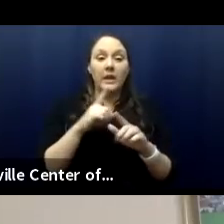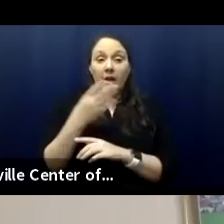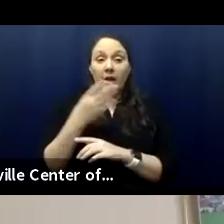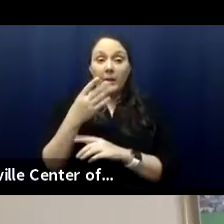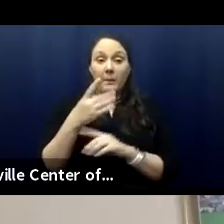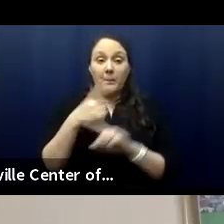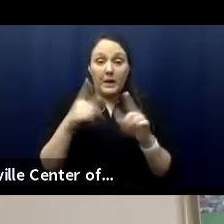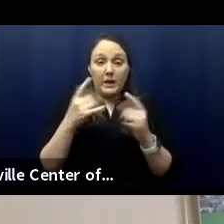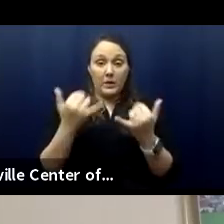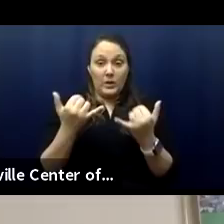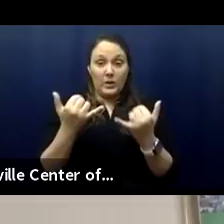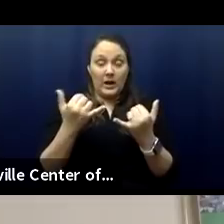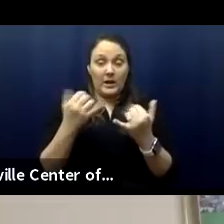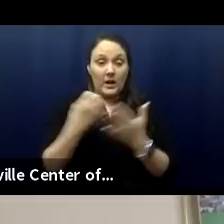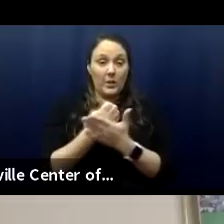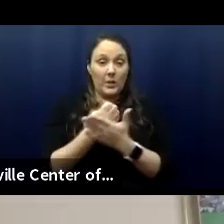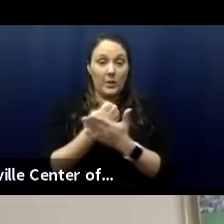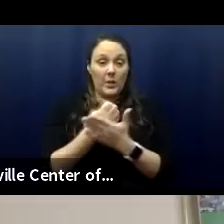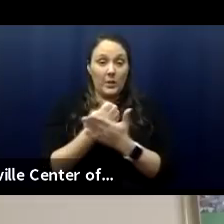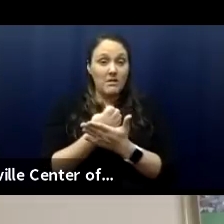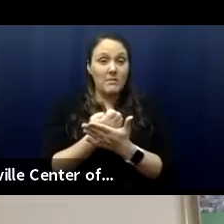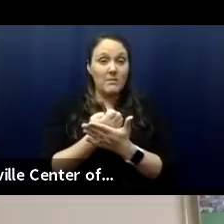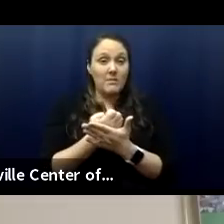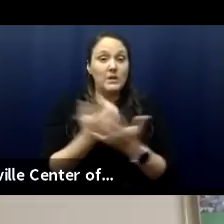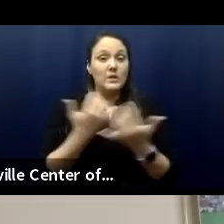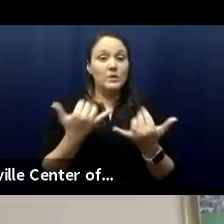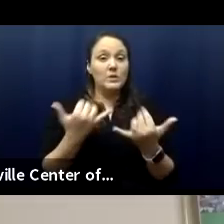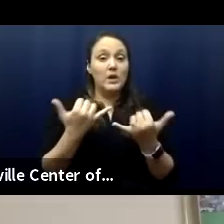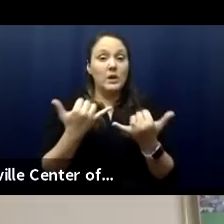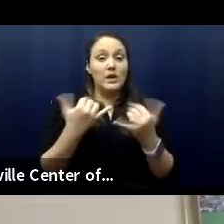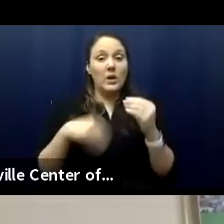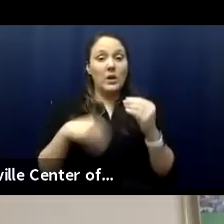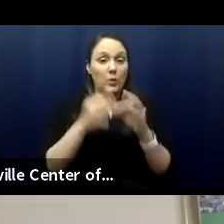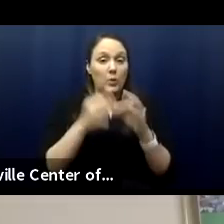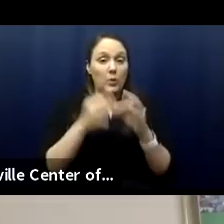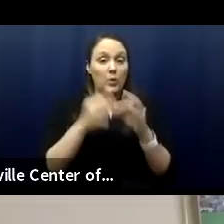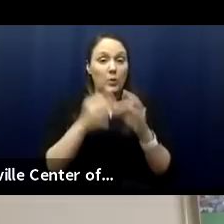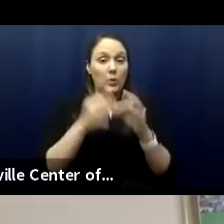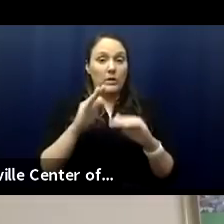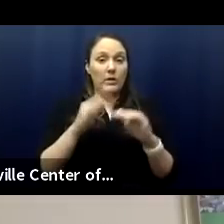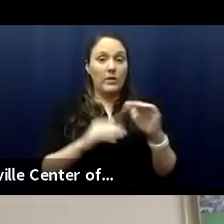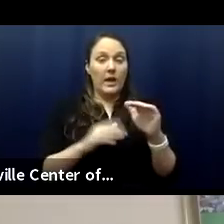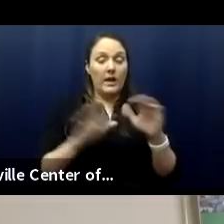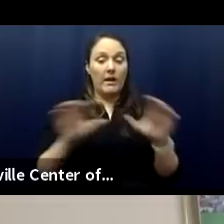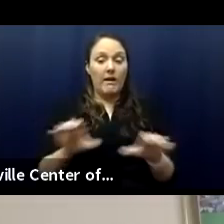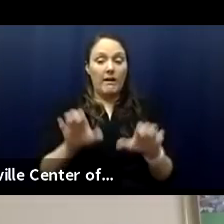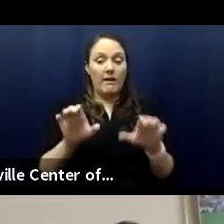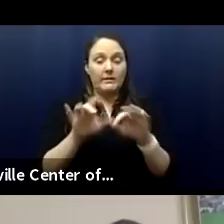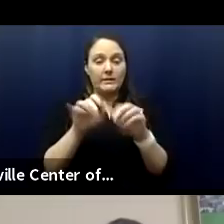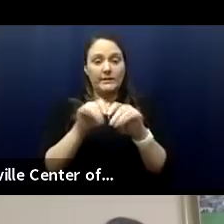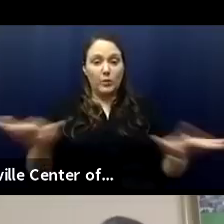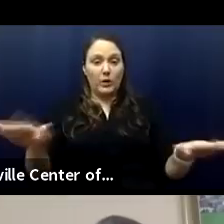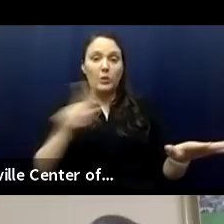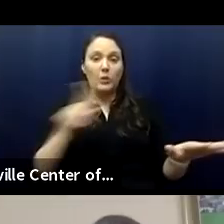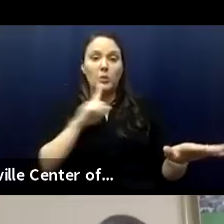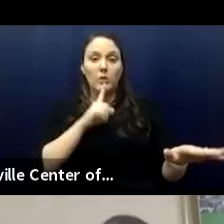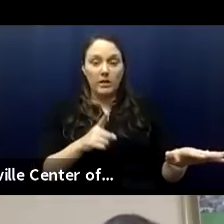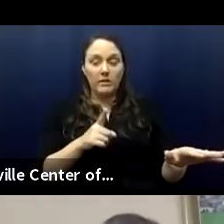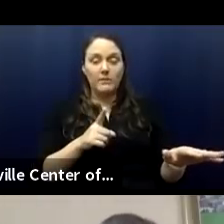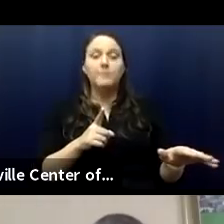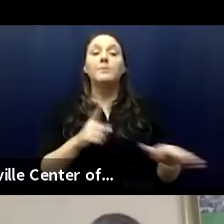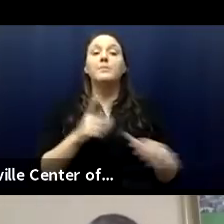I feel, outweigh the reality of active spread, and that hopefully we have some really good business owners